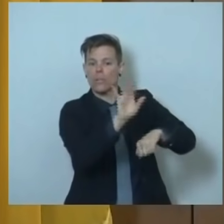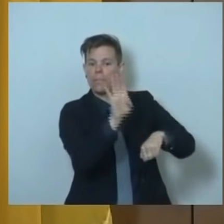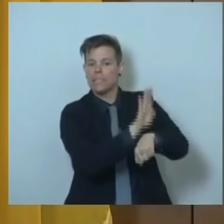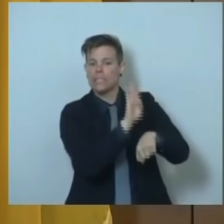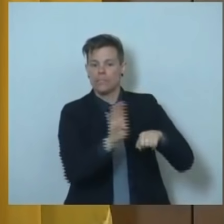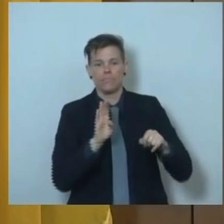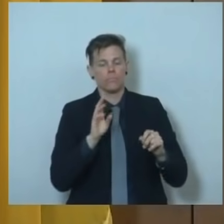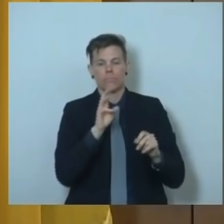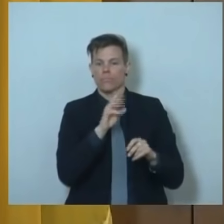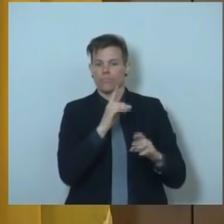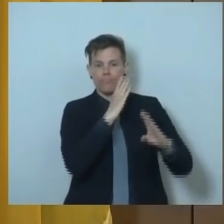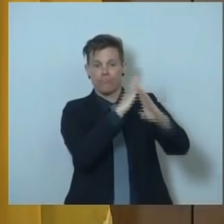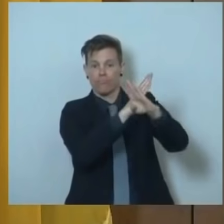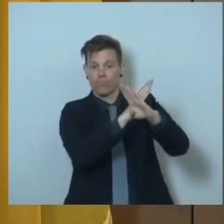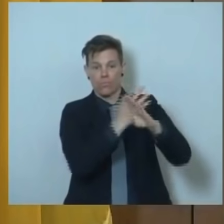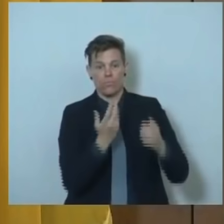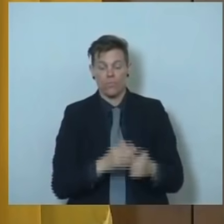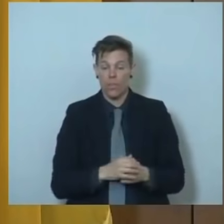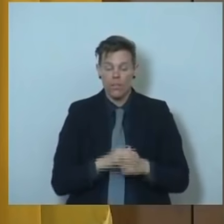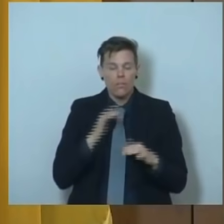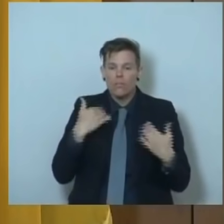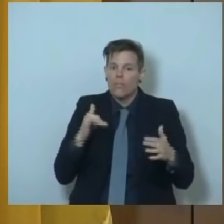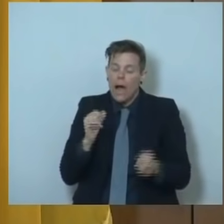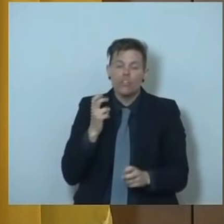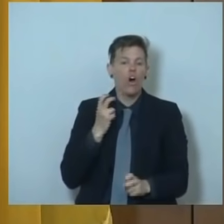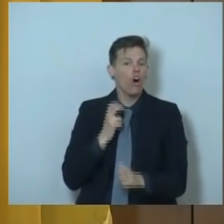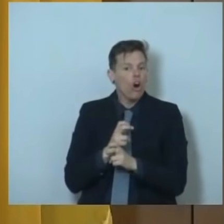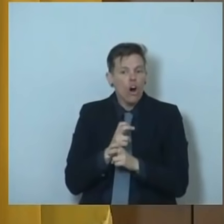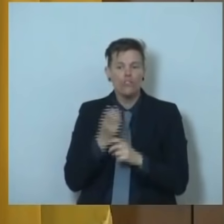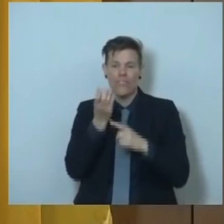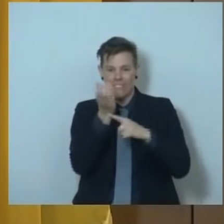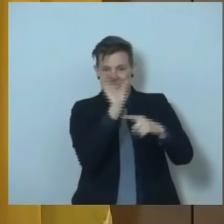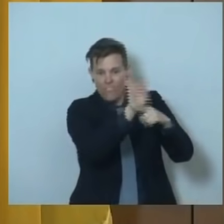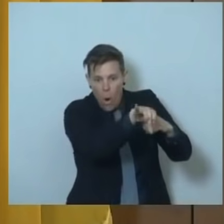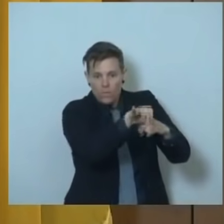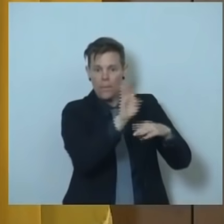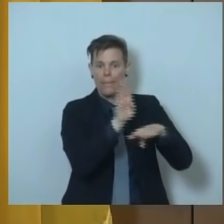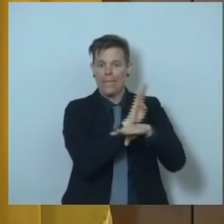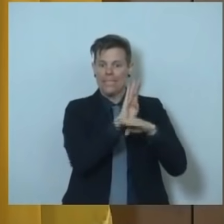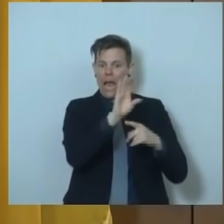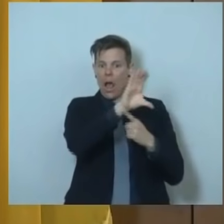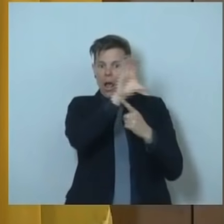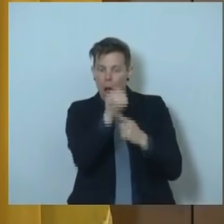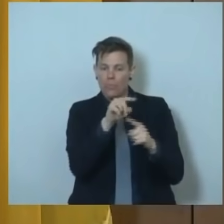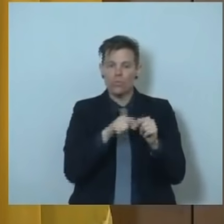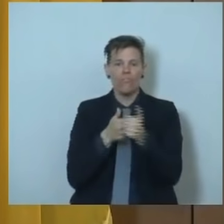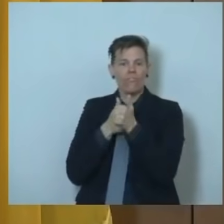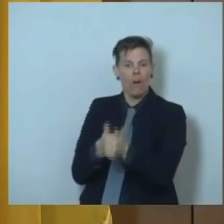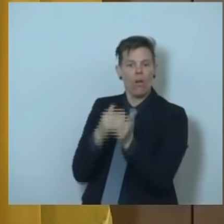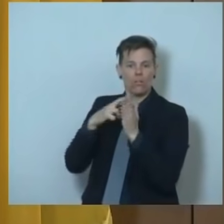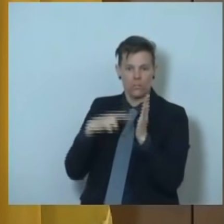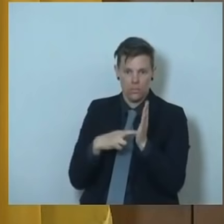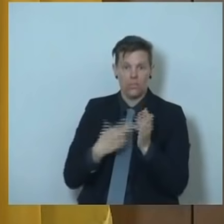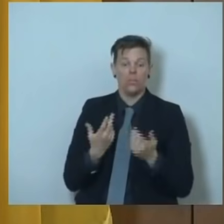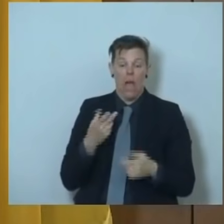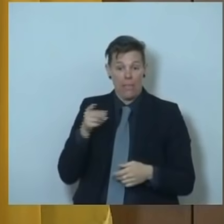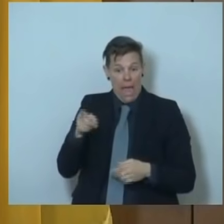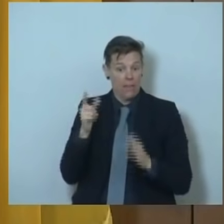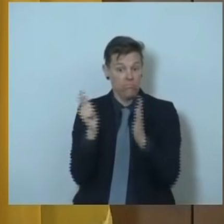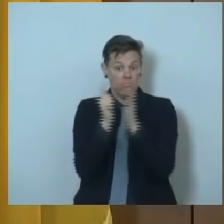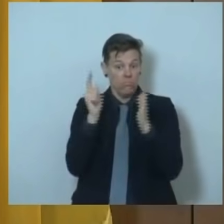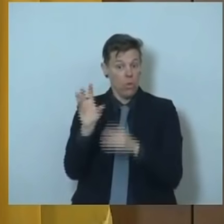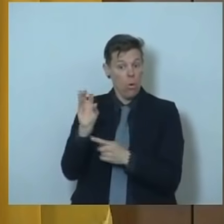been hard, although we're doing it and we'll do more of it. I really appreciate those bases. But what could they do? Well,